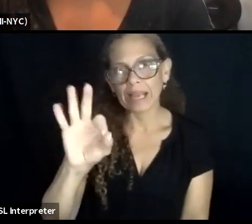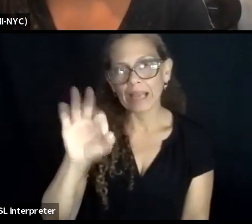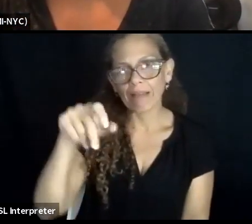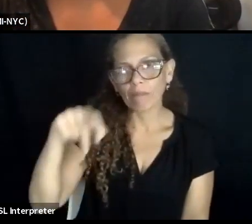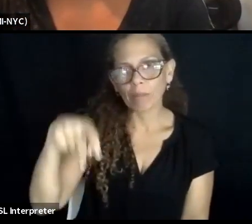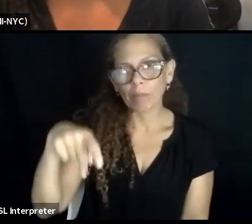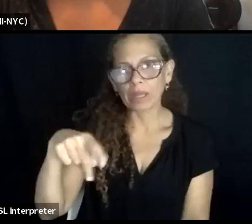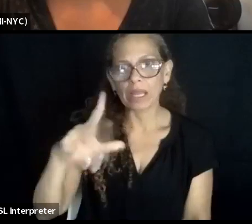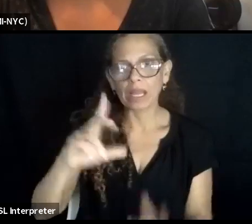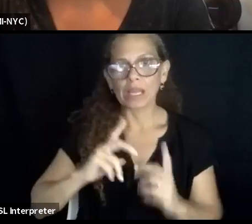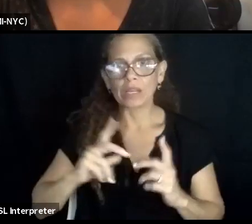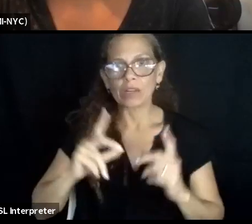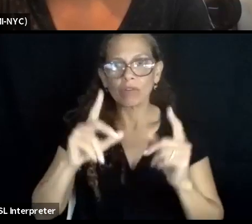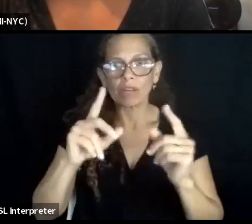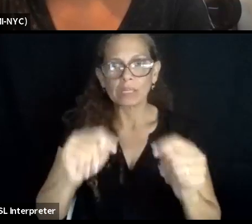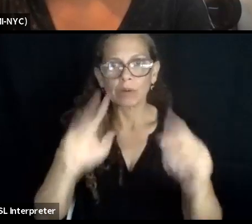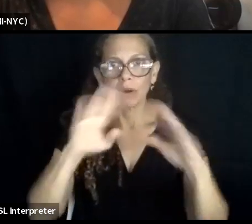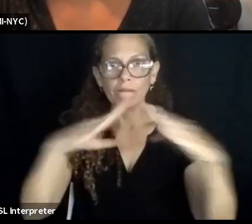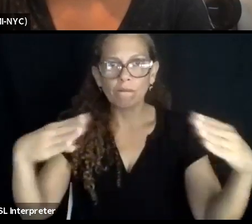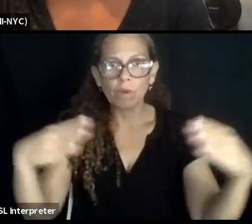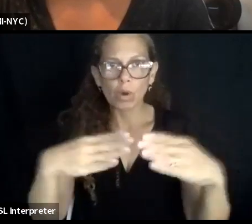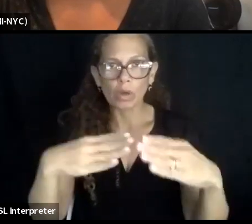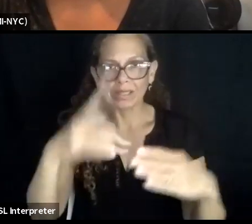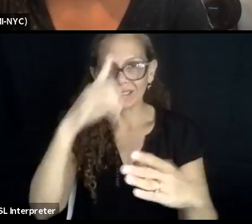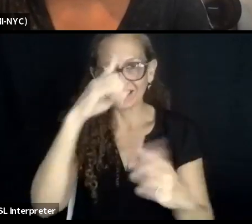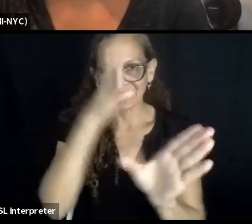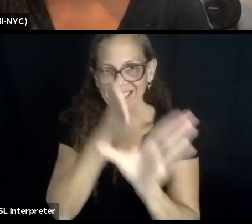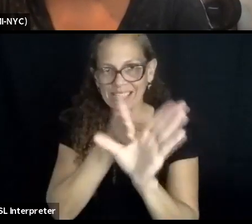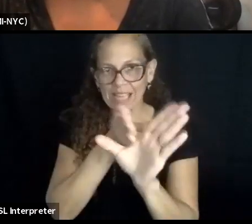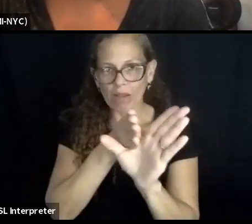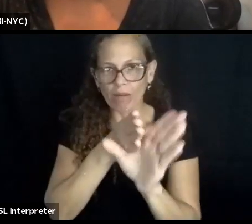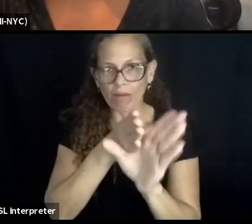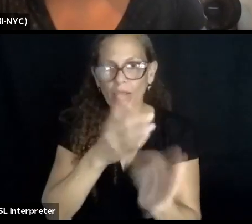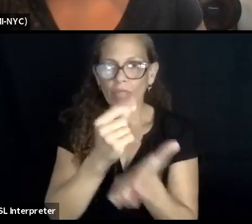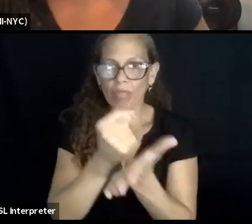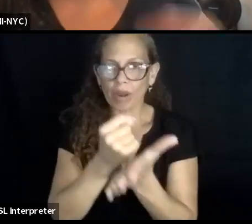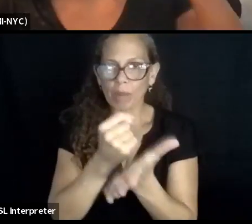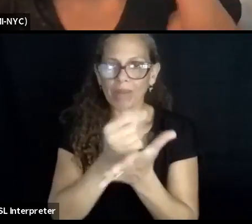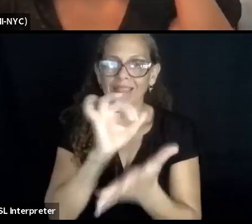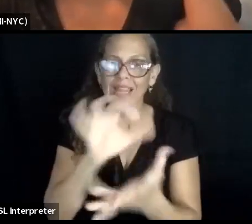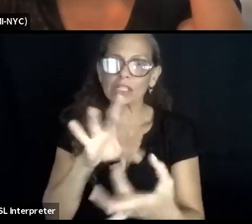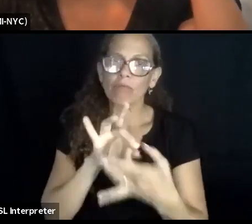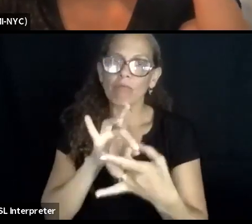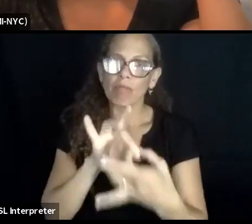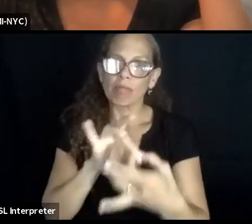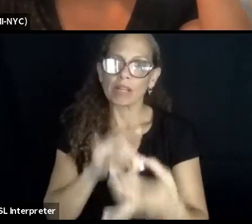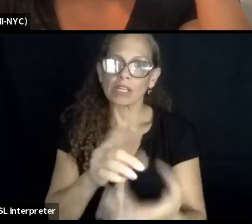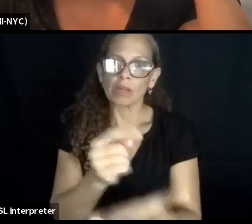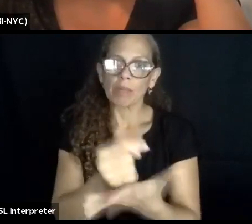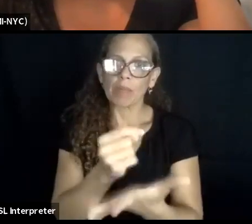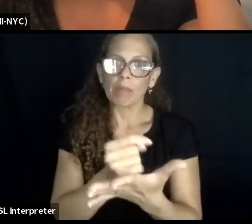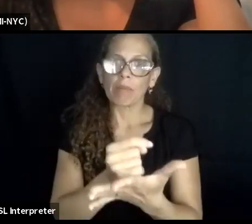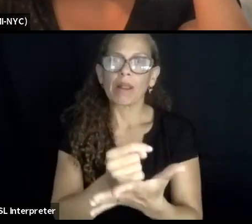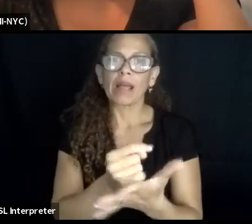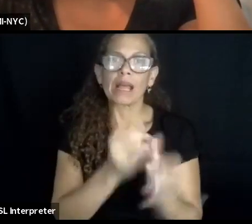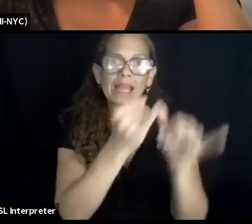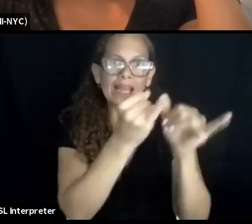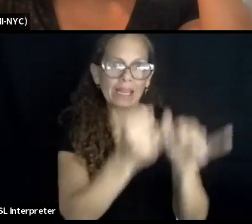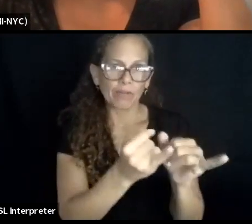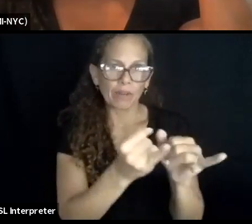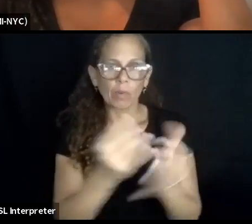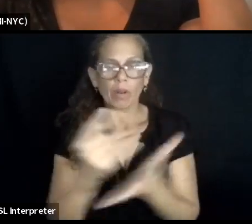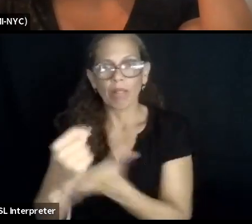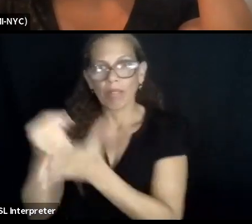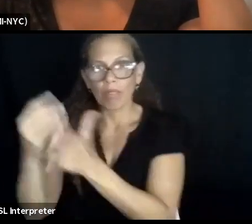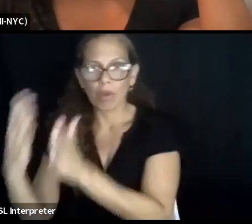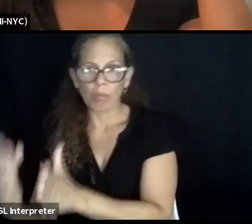Transference Focused Psychotherapy. That is much more of a relational therapy that happens between an individual and their therapist.